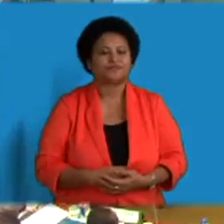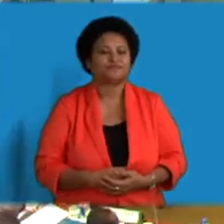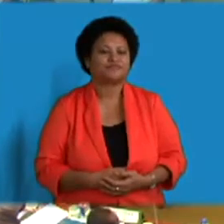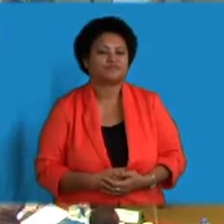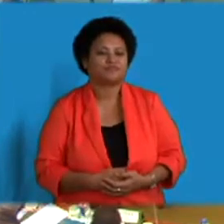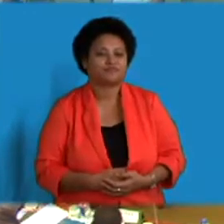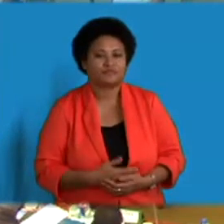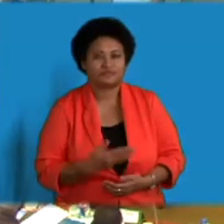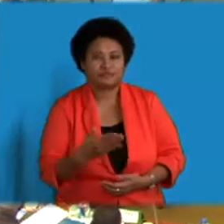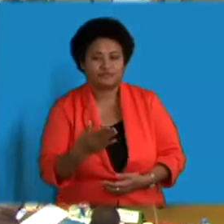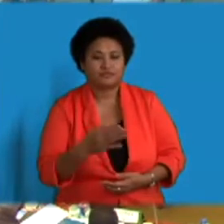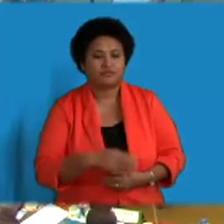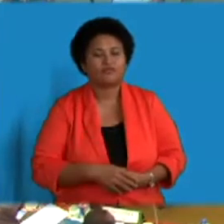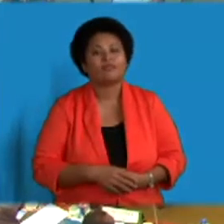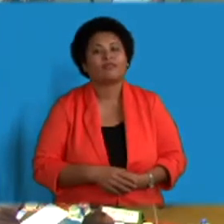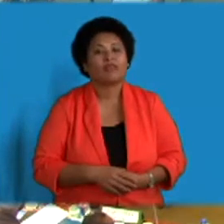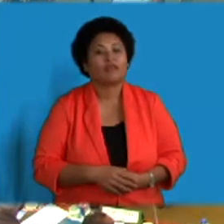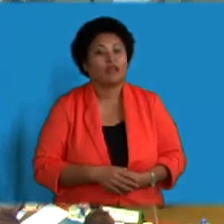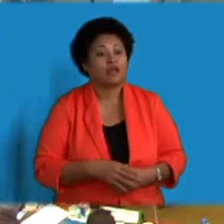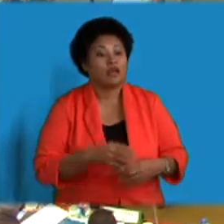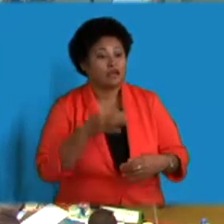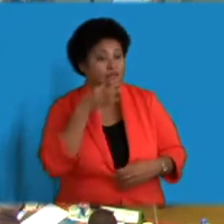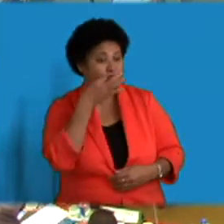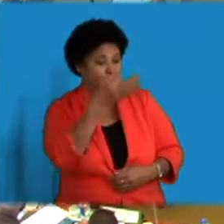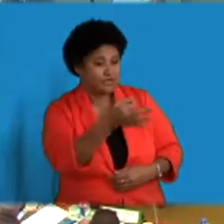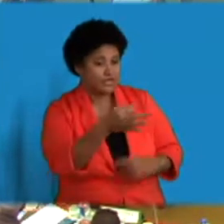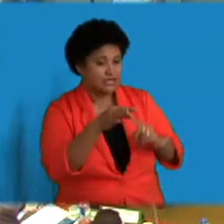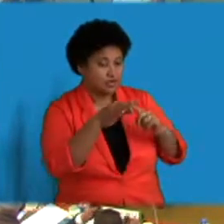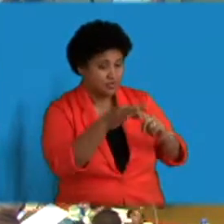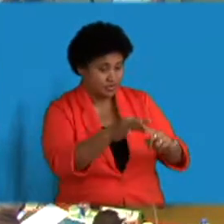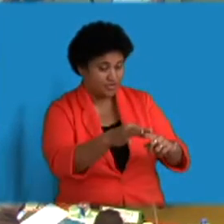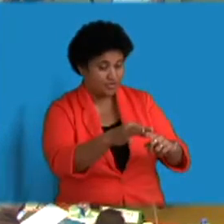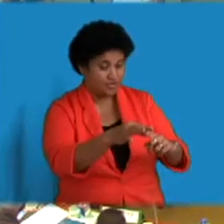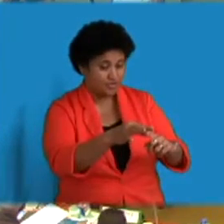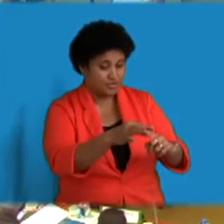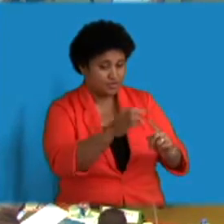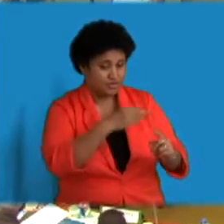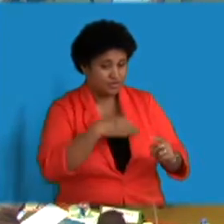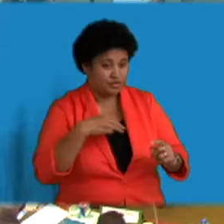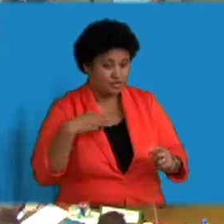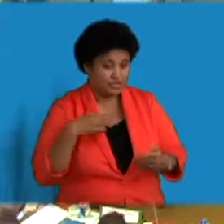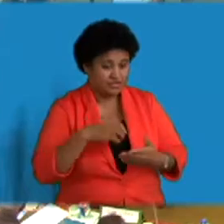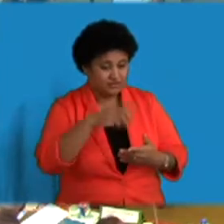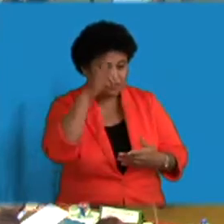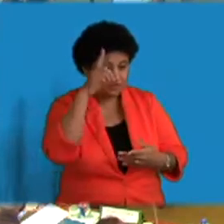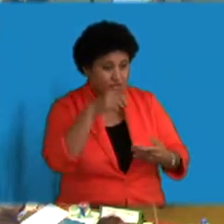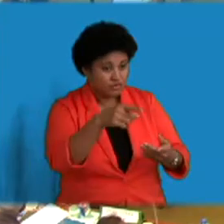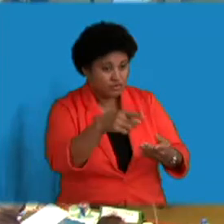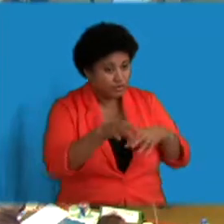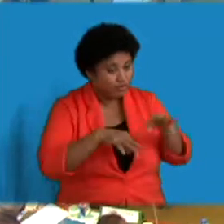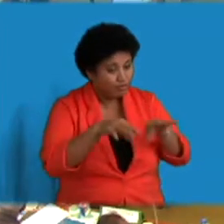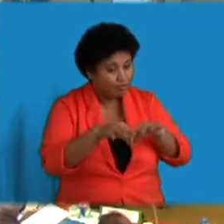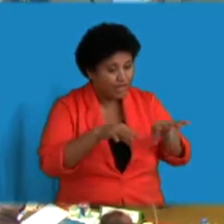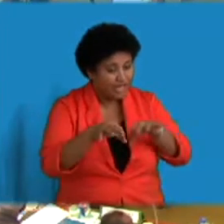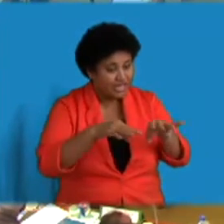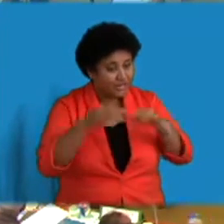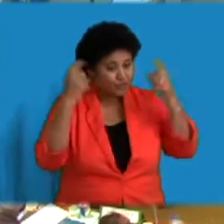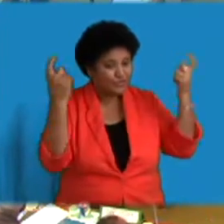Madam Speaker, thank you. I'd like to ask the Minister for Education if there are any plans to celebrate World Book